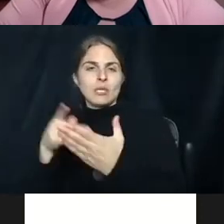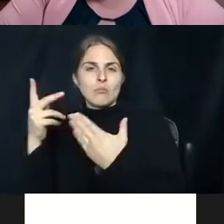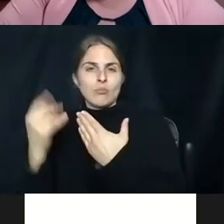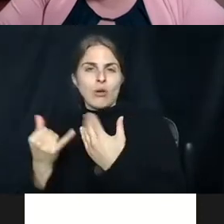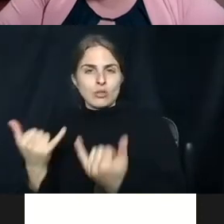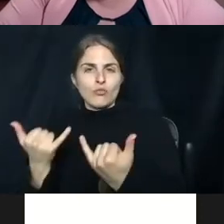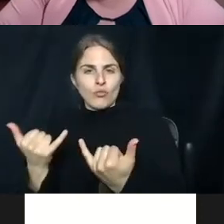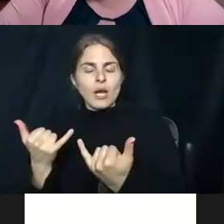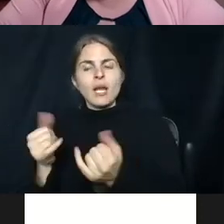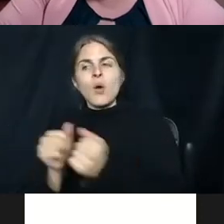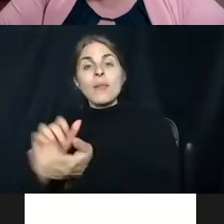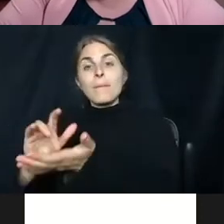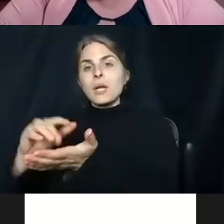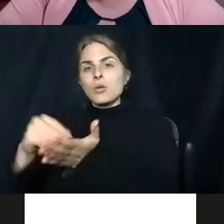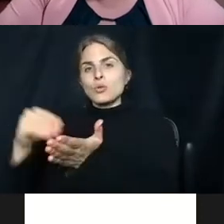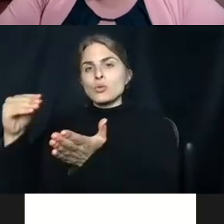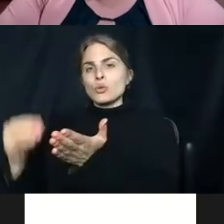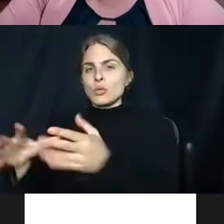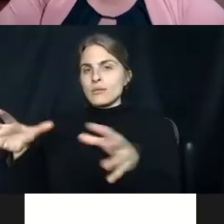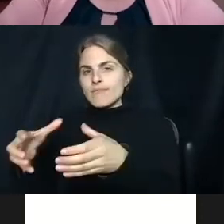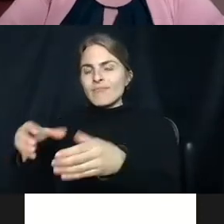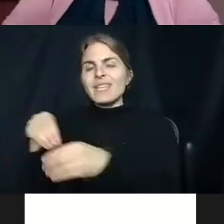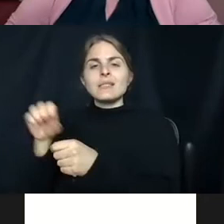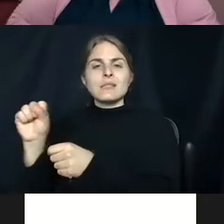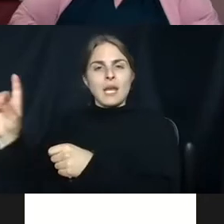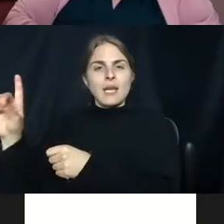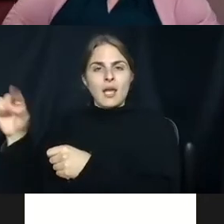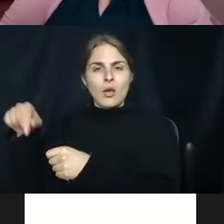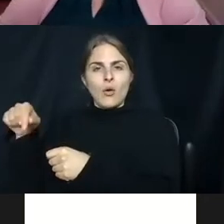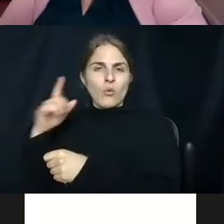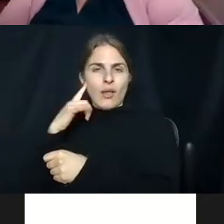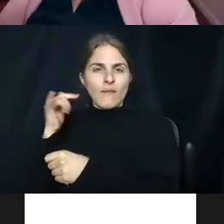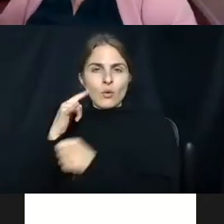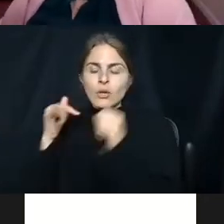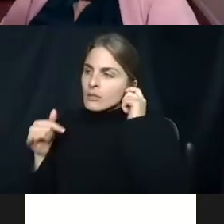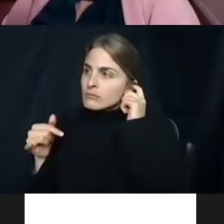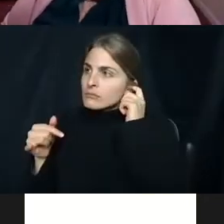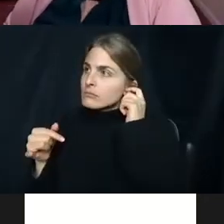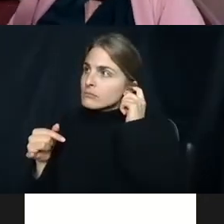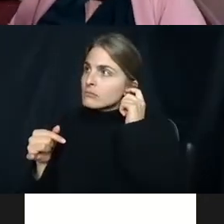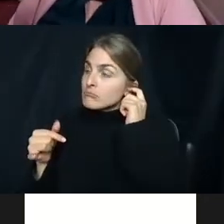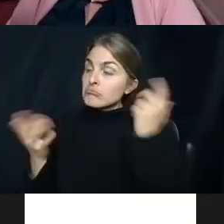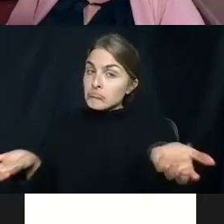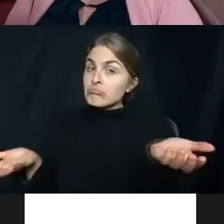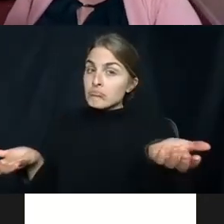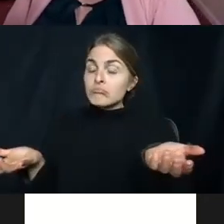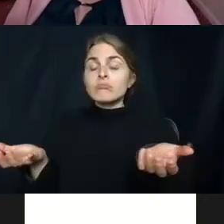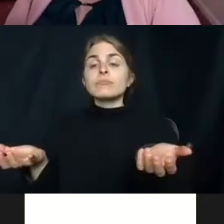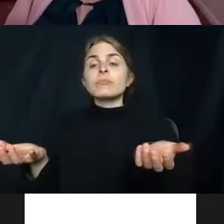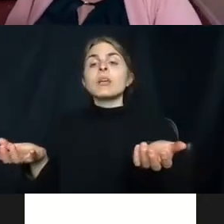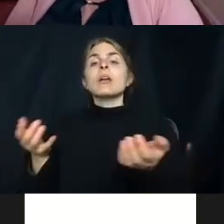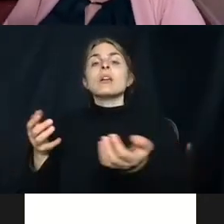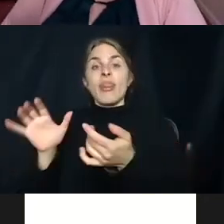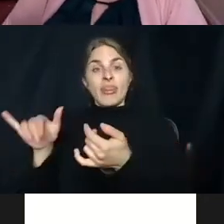with a group of medical students in San Diego that sort of avoids